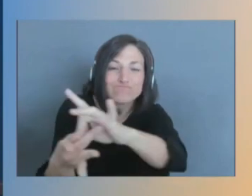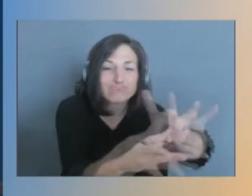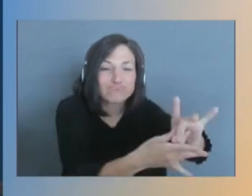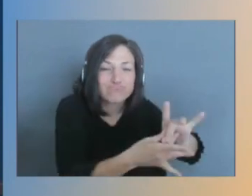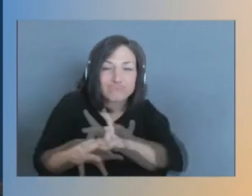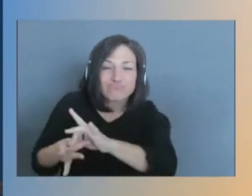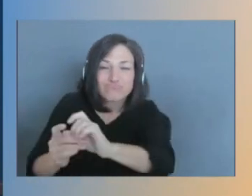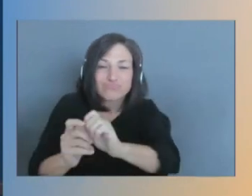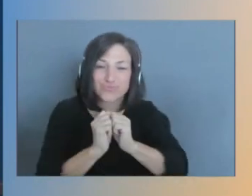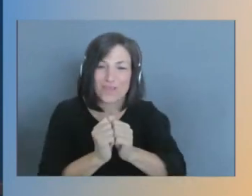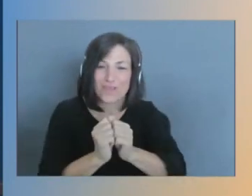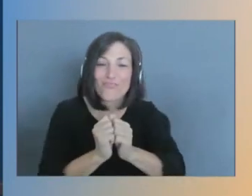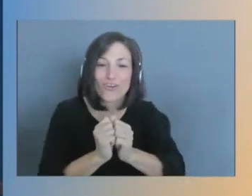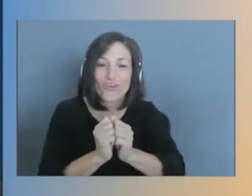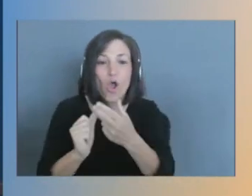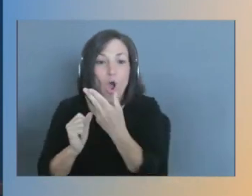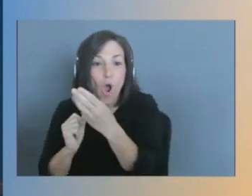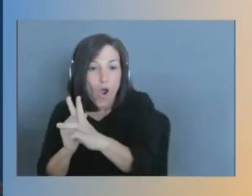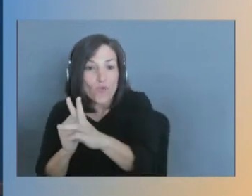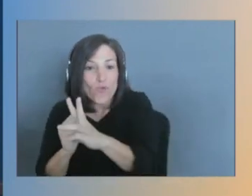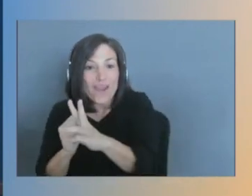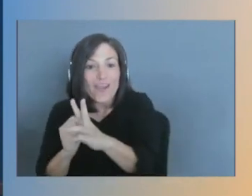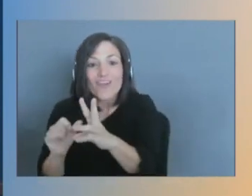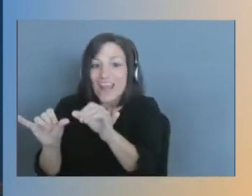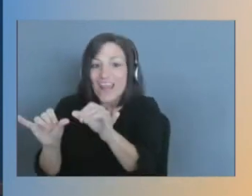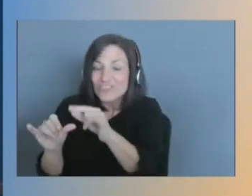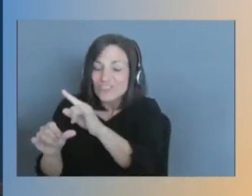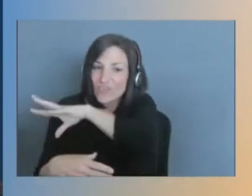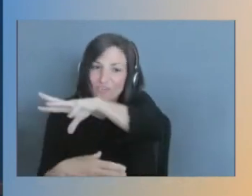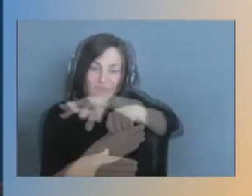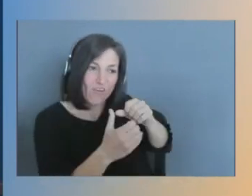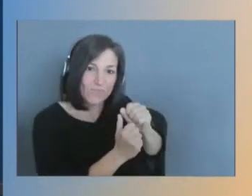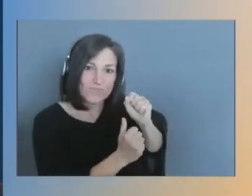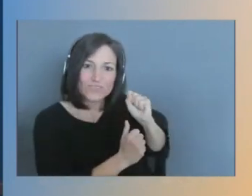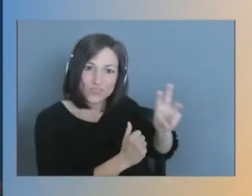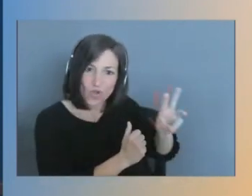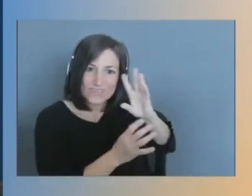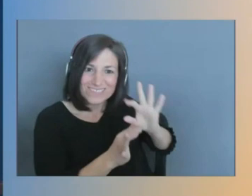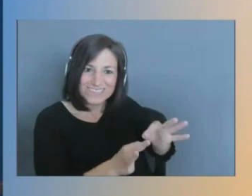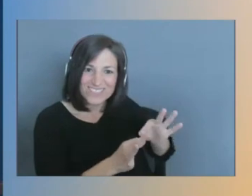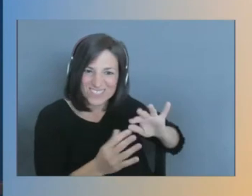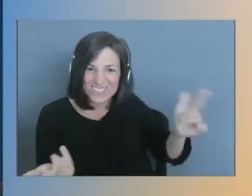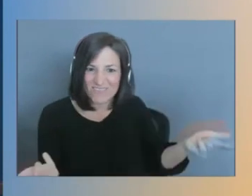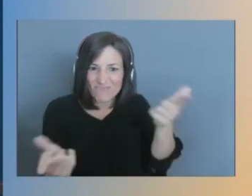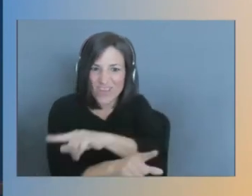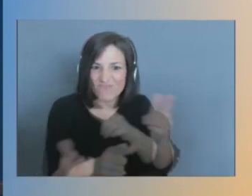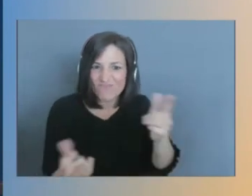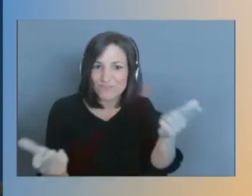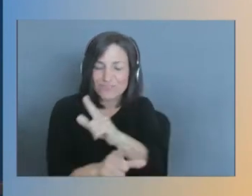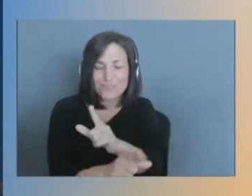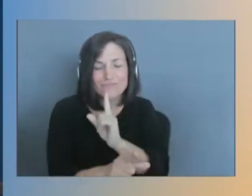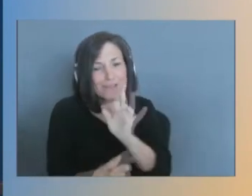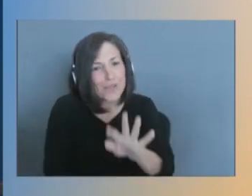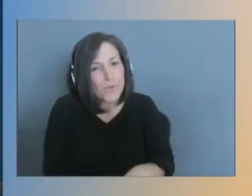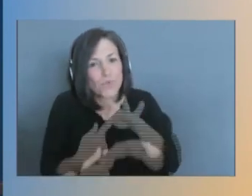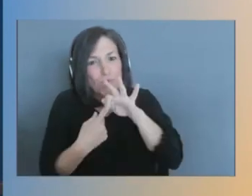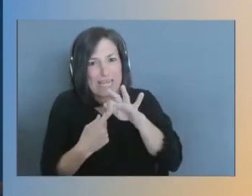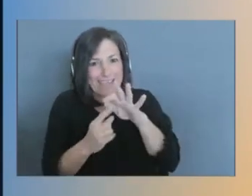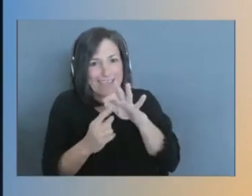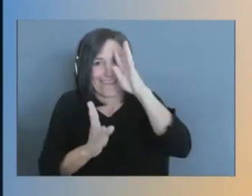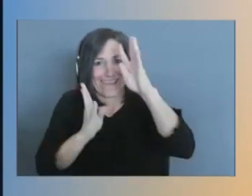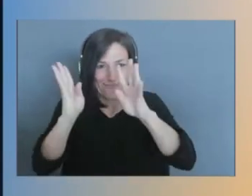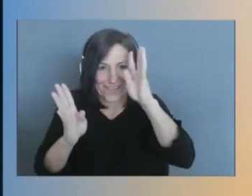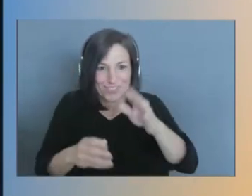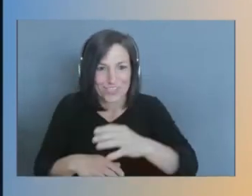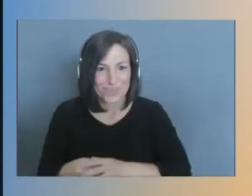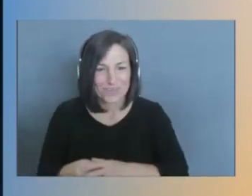the hardware engineers are just as involved in the software decisions and vice versa. And it really gives you a unique type of innovation. Now, does